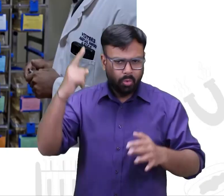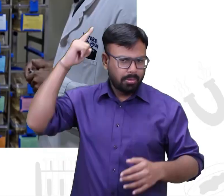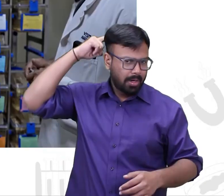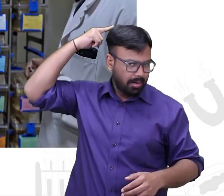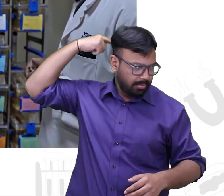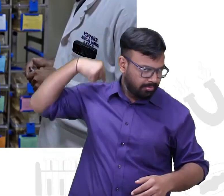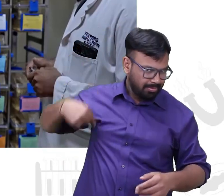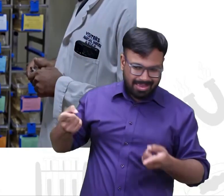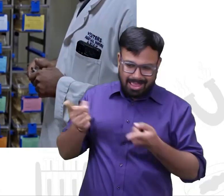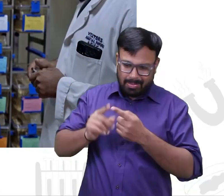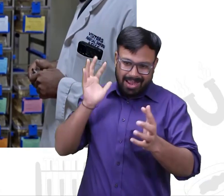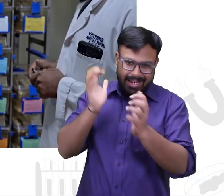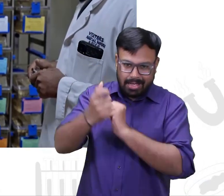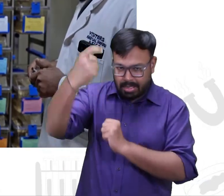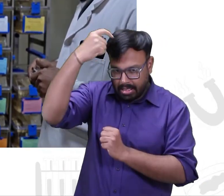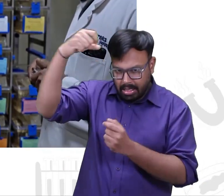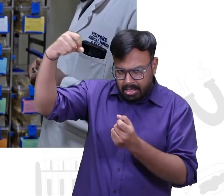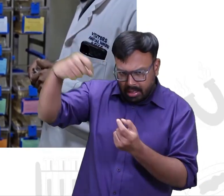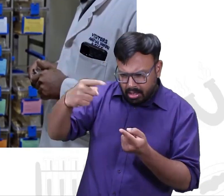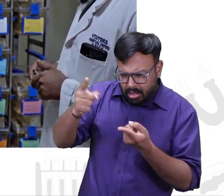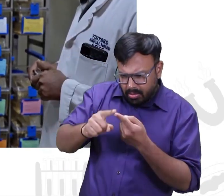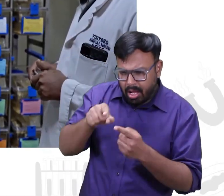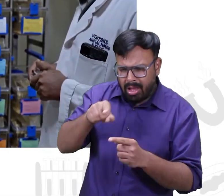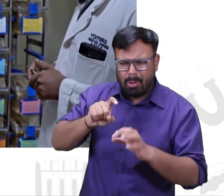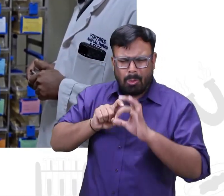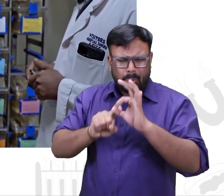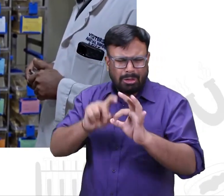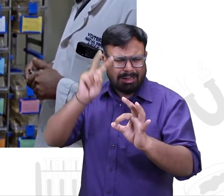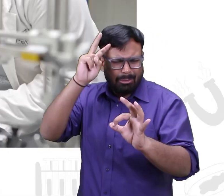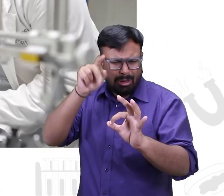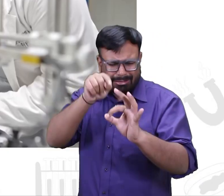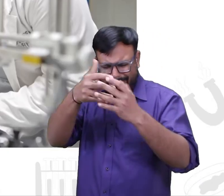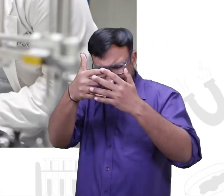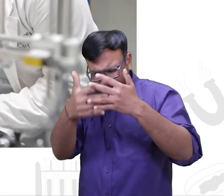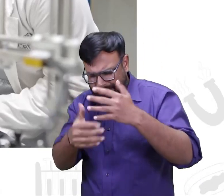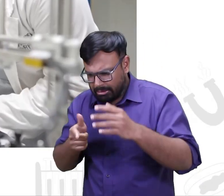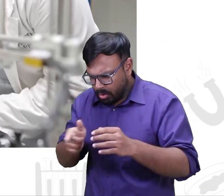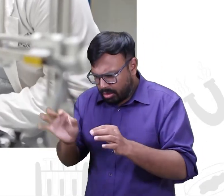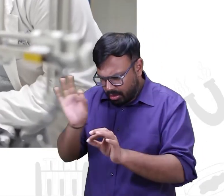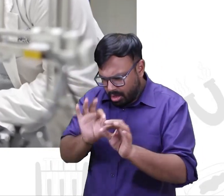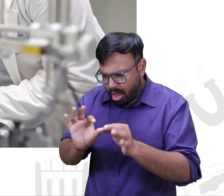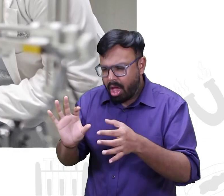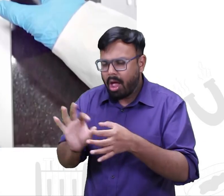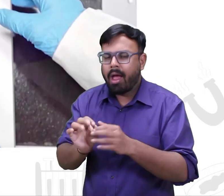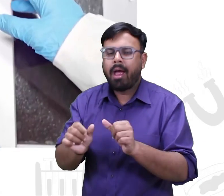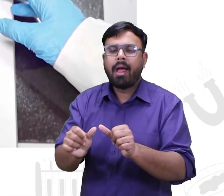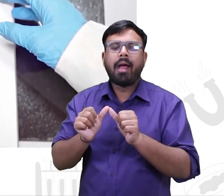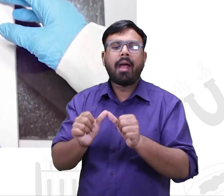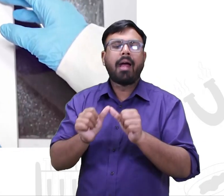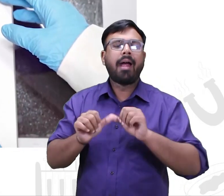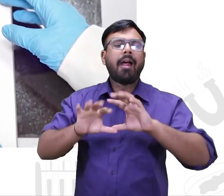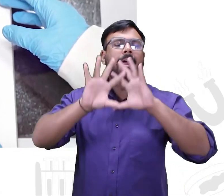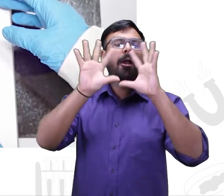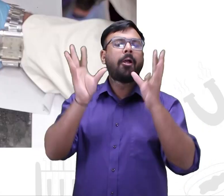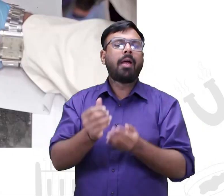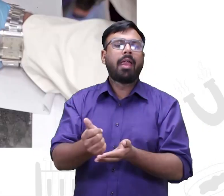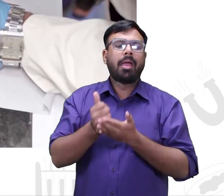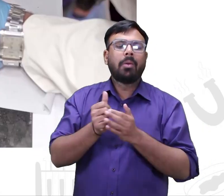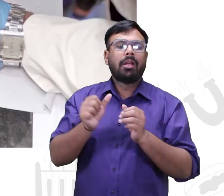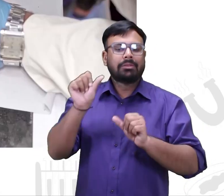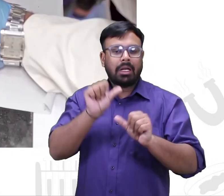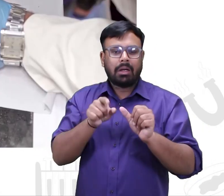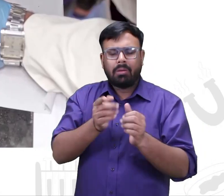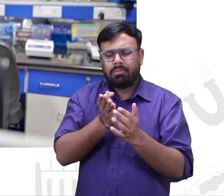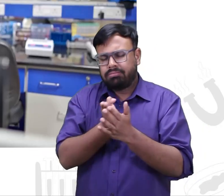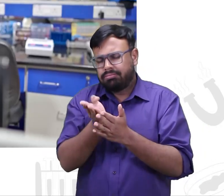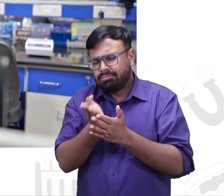model system, and spinal cord injury is our primary model of injury in the lab. To answer these questions, we use a combinatorial approach in the